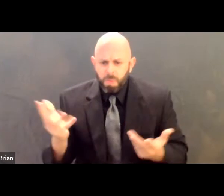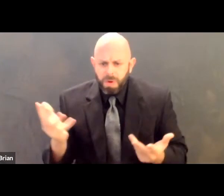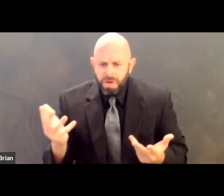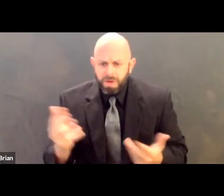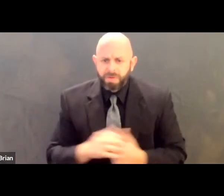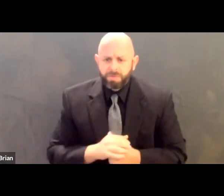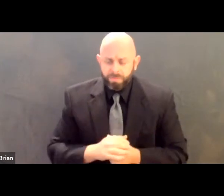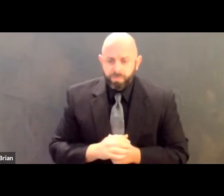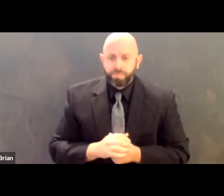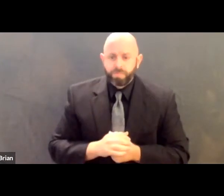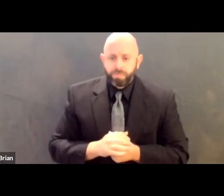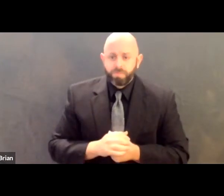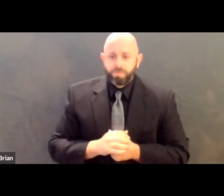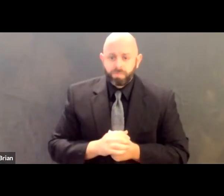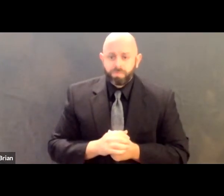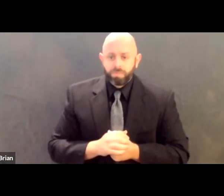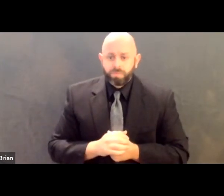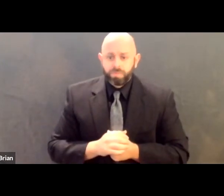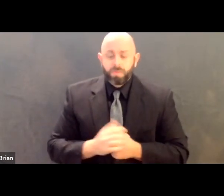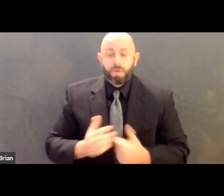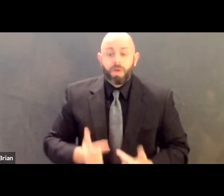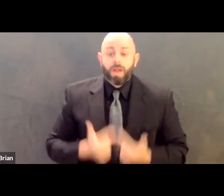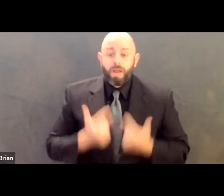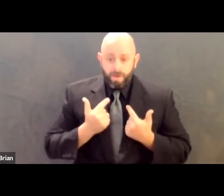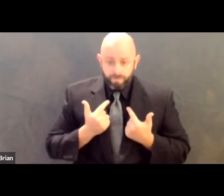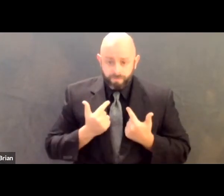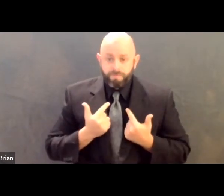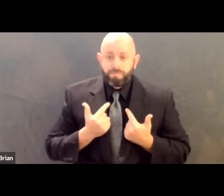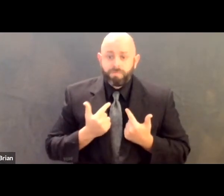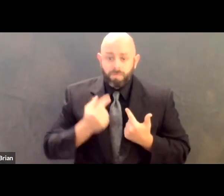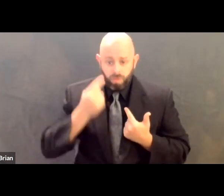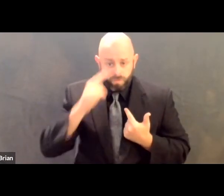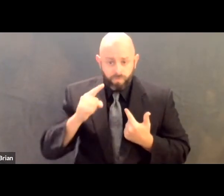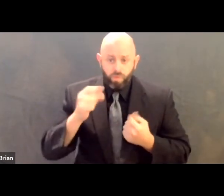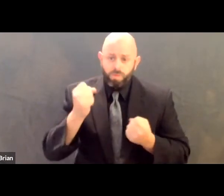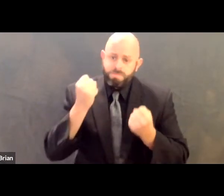Well, life for eons,